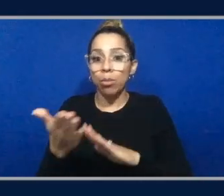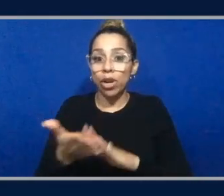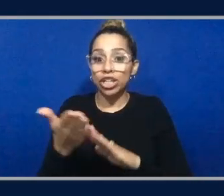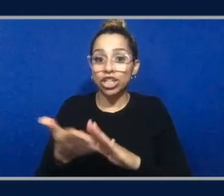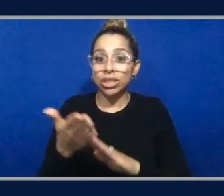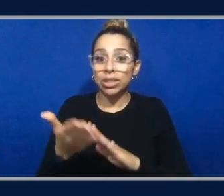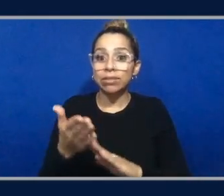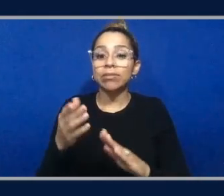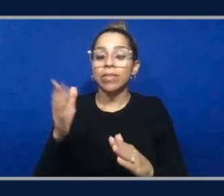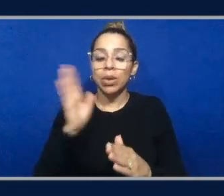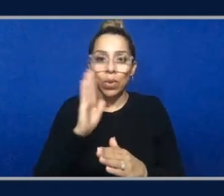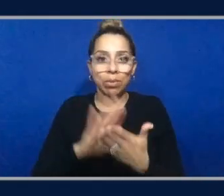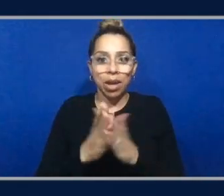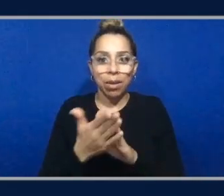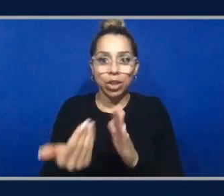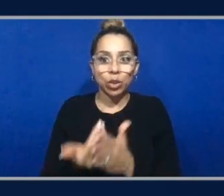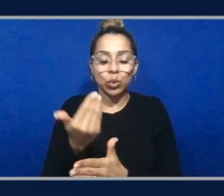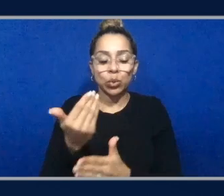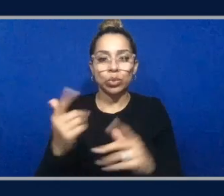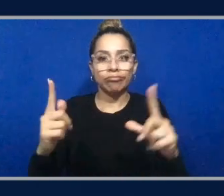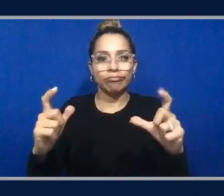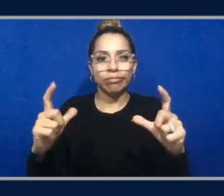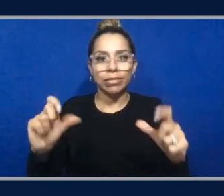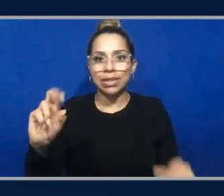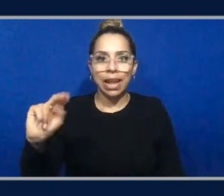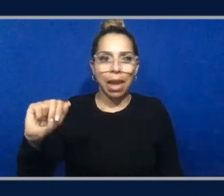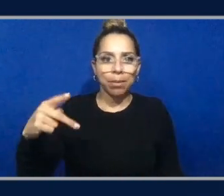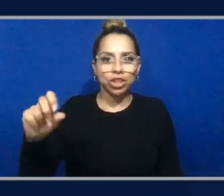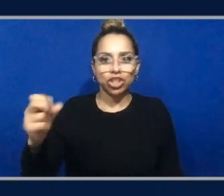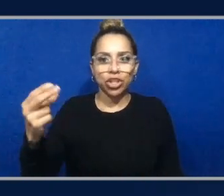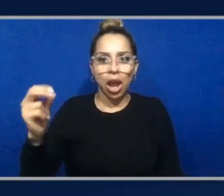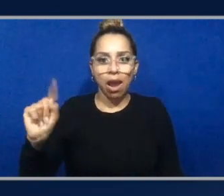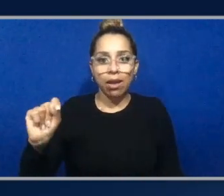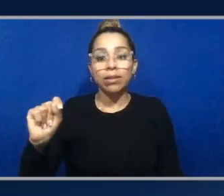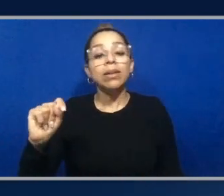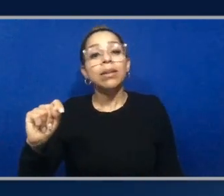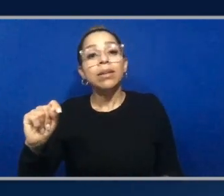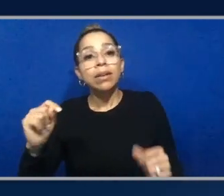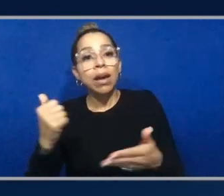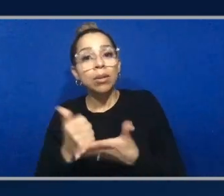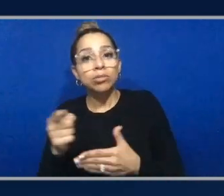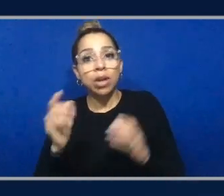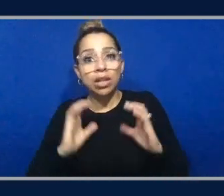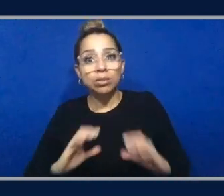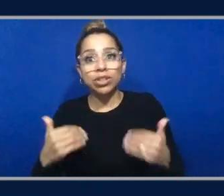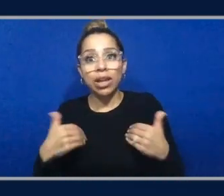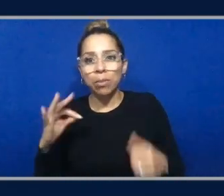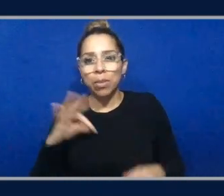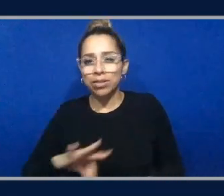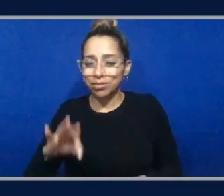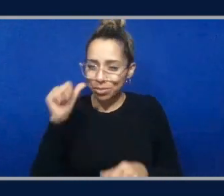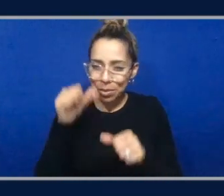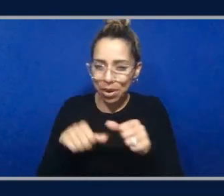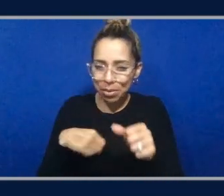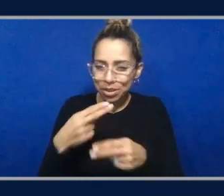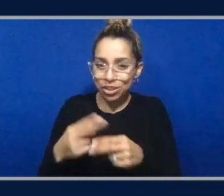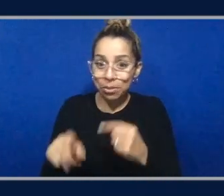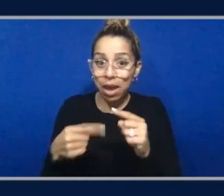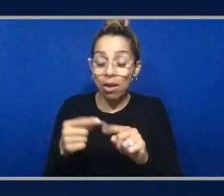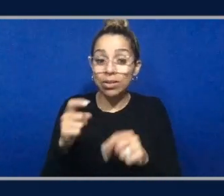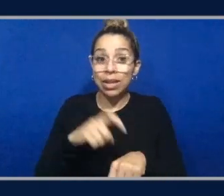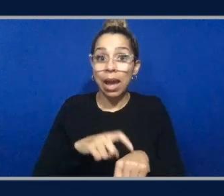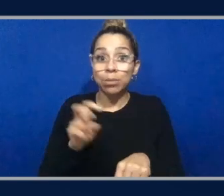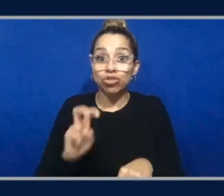snapshot, which is great because it allows the customers to have those benefits, like I mentioned about time travel and